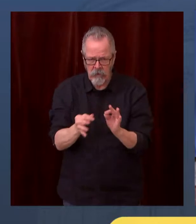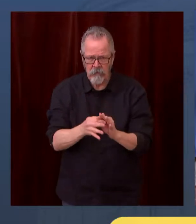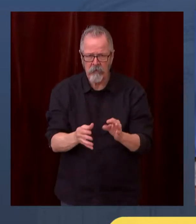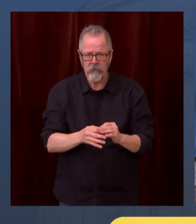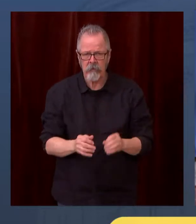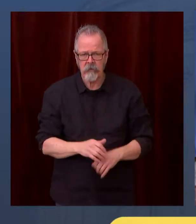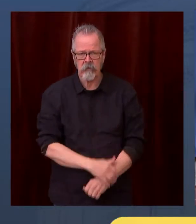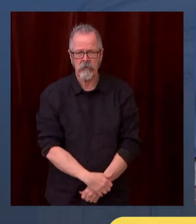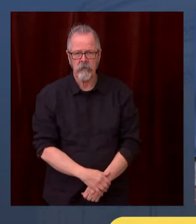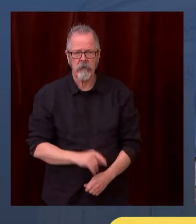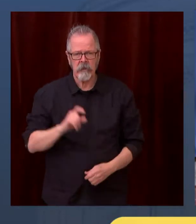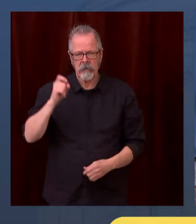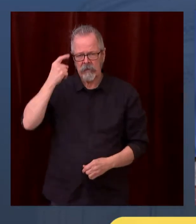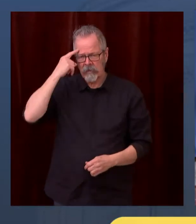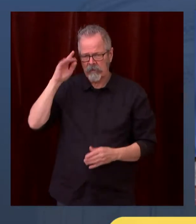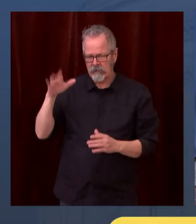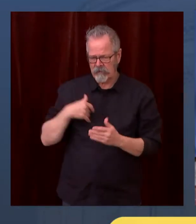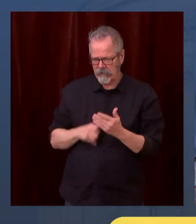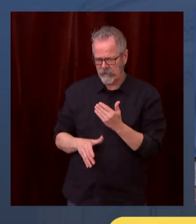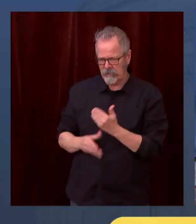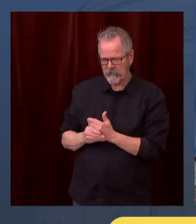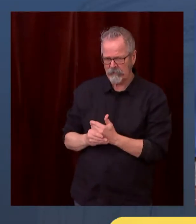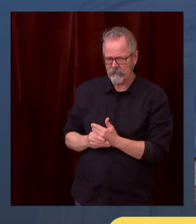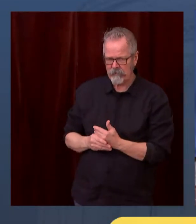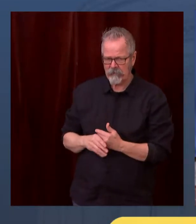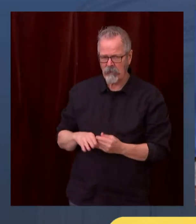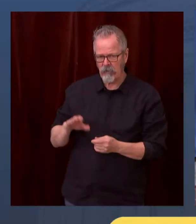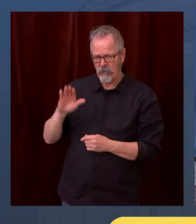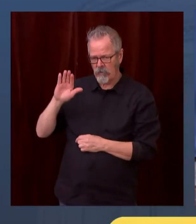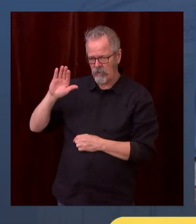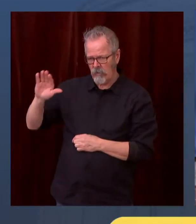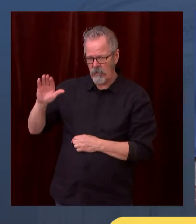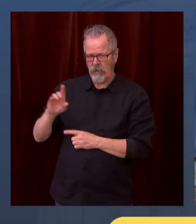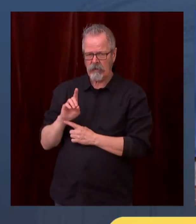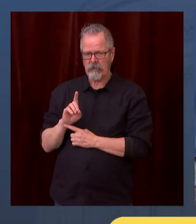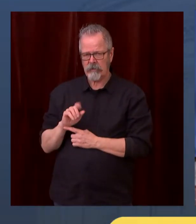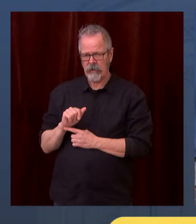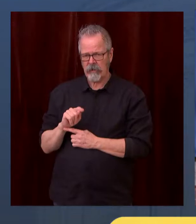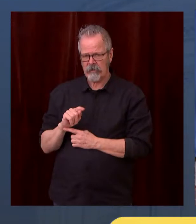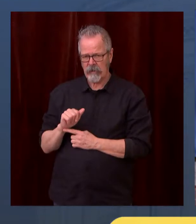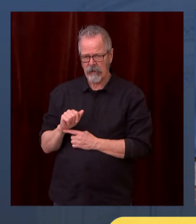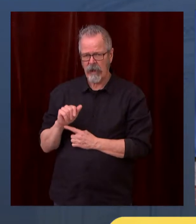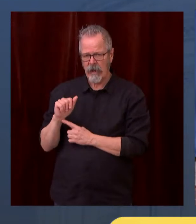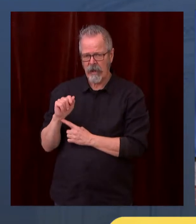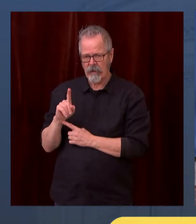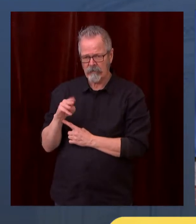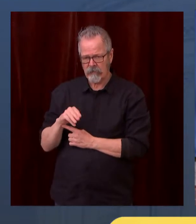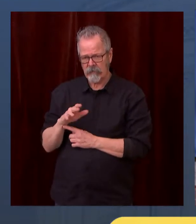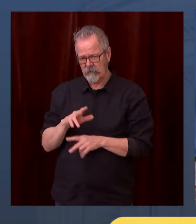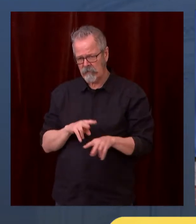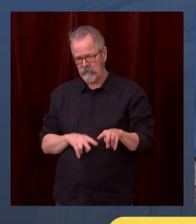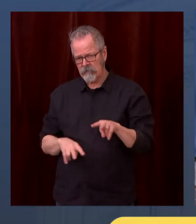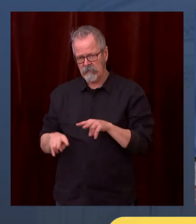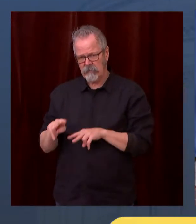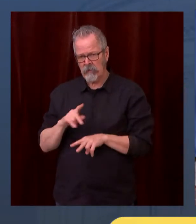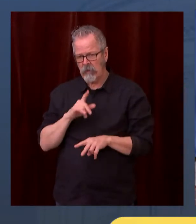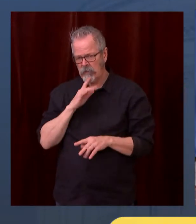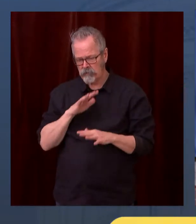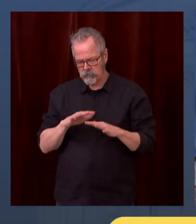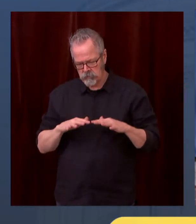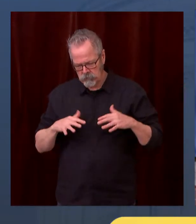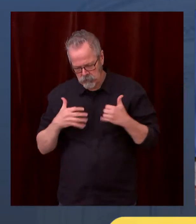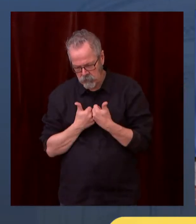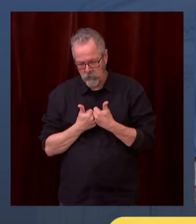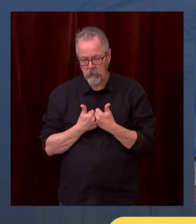Talking about the data on issue, the data administration is extremely challenging because these are